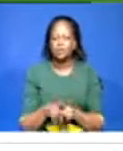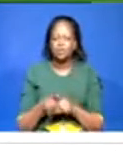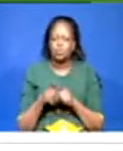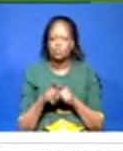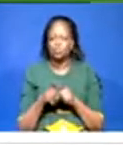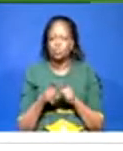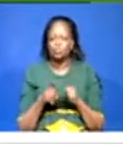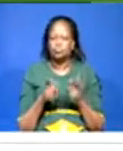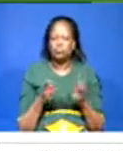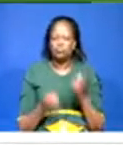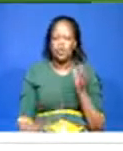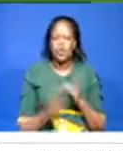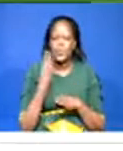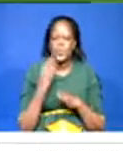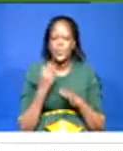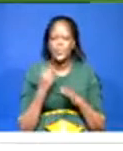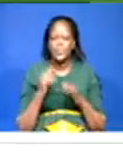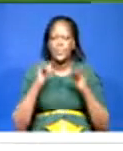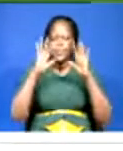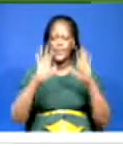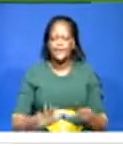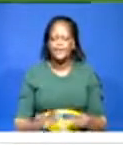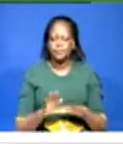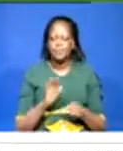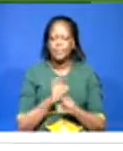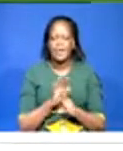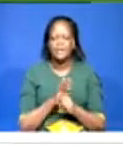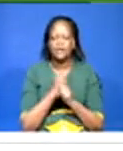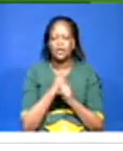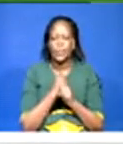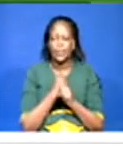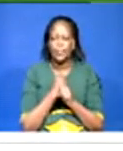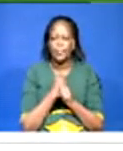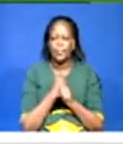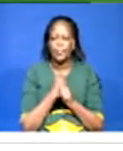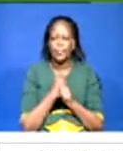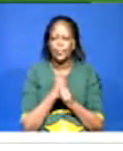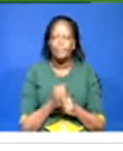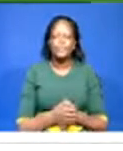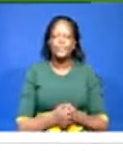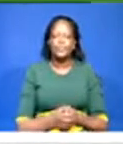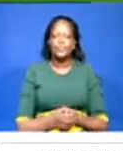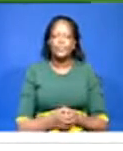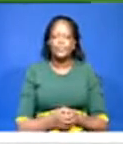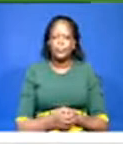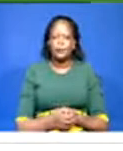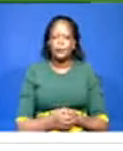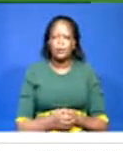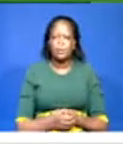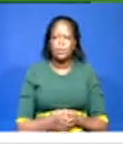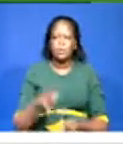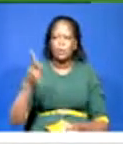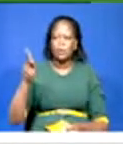chains will create a critical mass of jobs, Mr. Chairman. So, granted, Konza